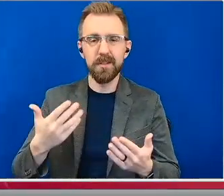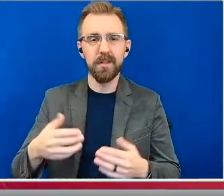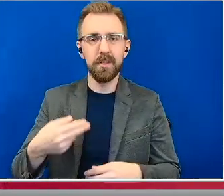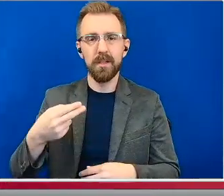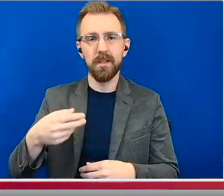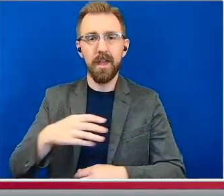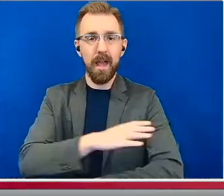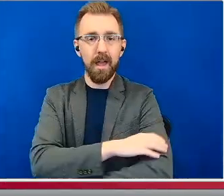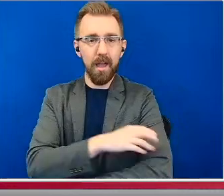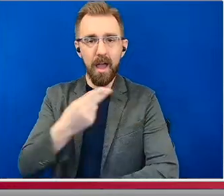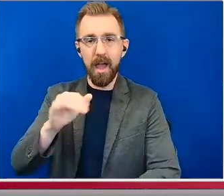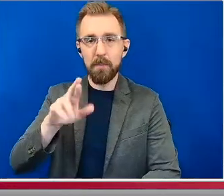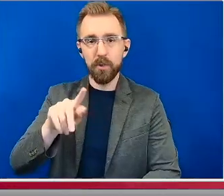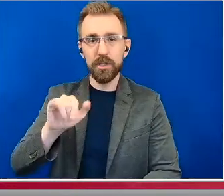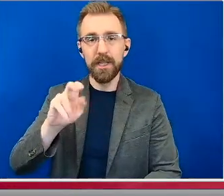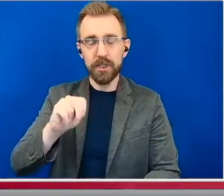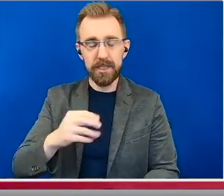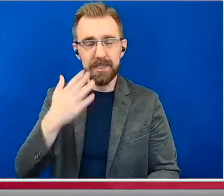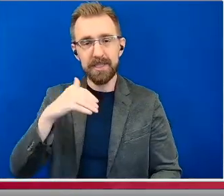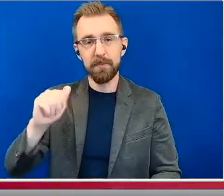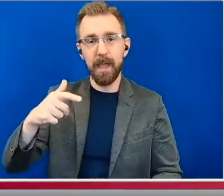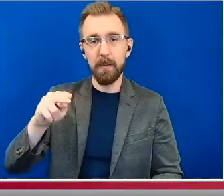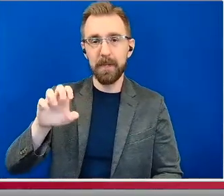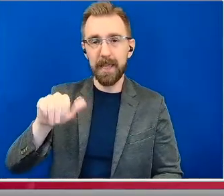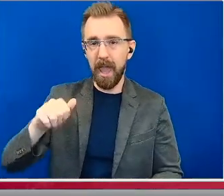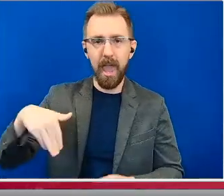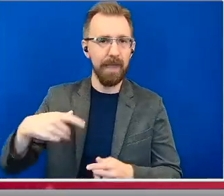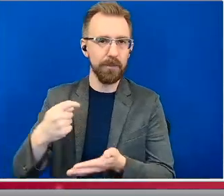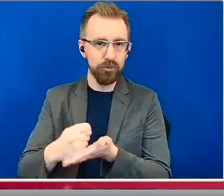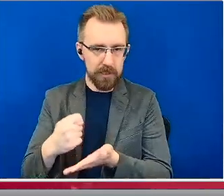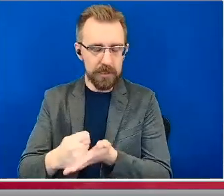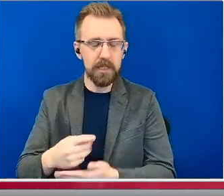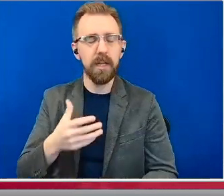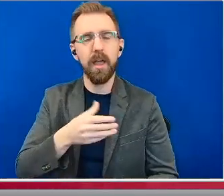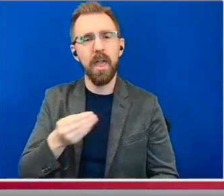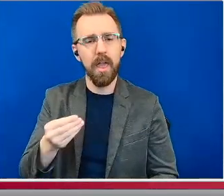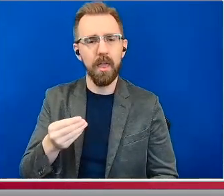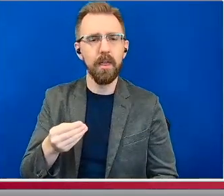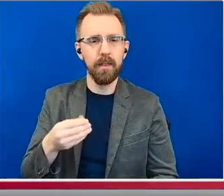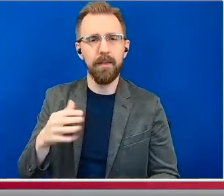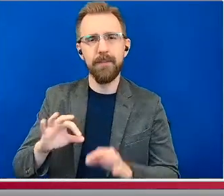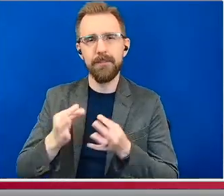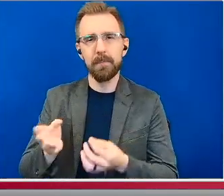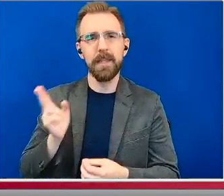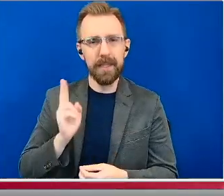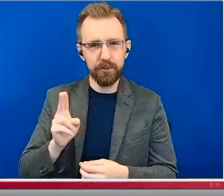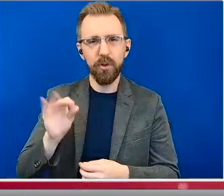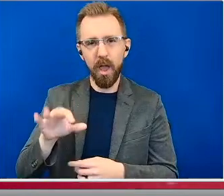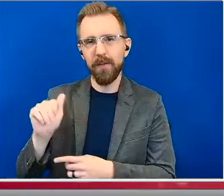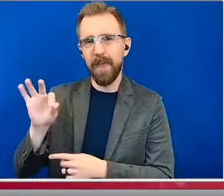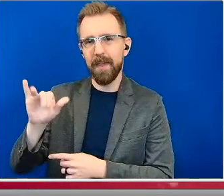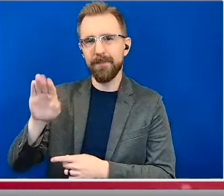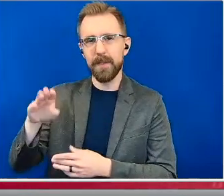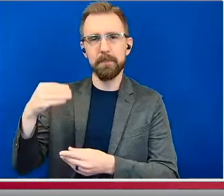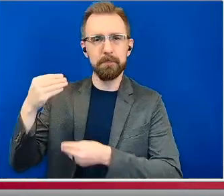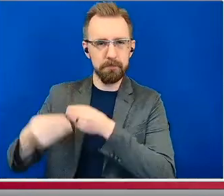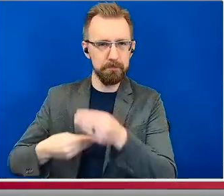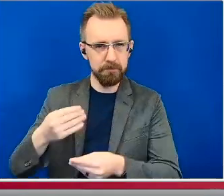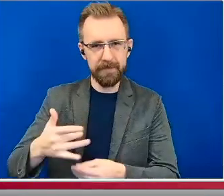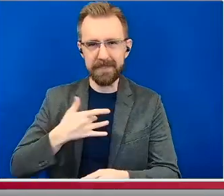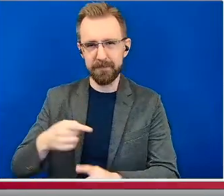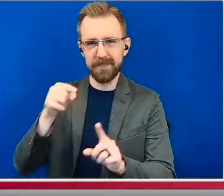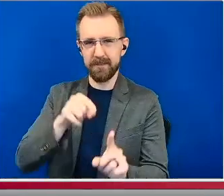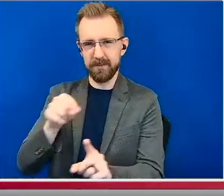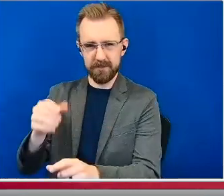hypertension, sleep apnea that is untreated, and family history of atrial fibrillation. Usually those are the major culprits for atrial fibrillation.